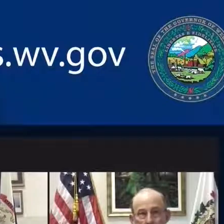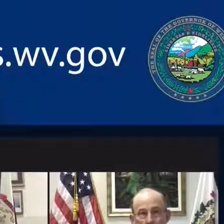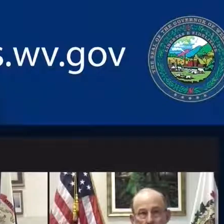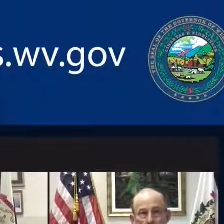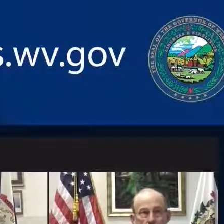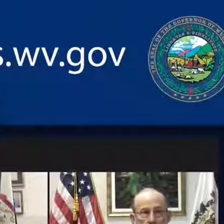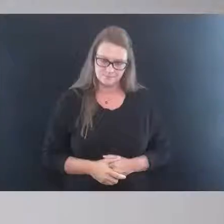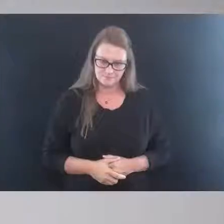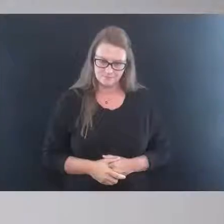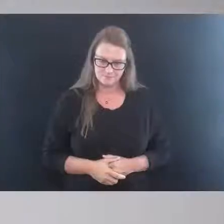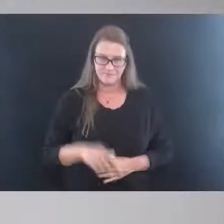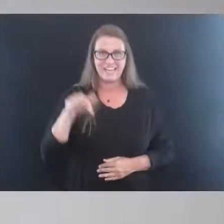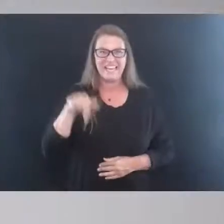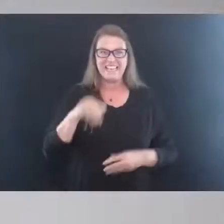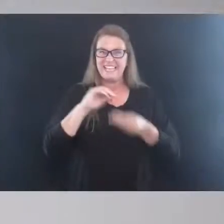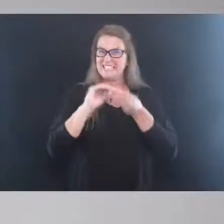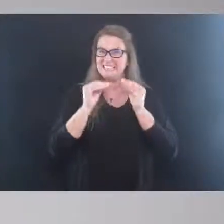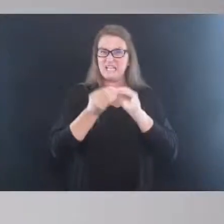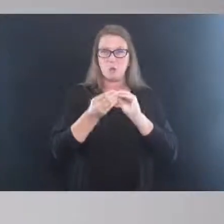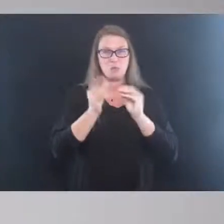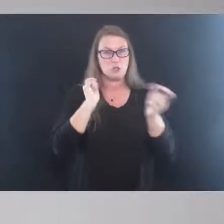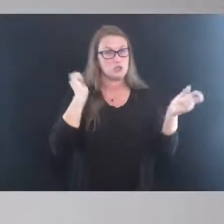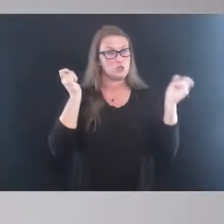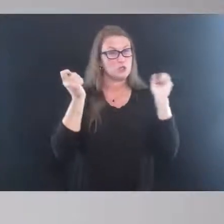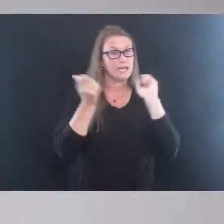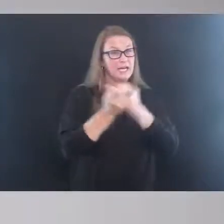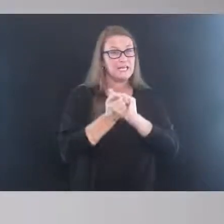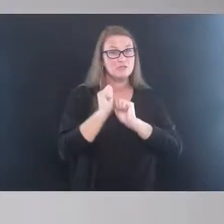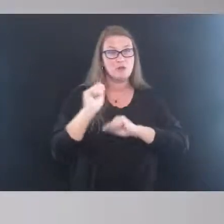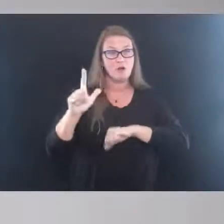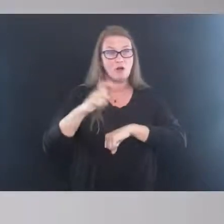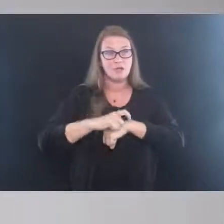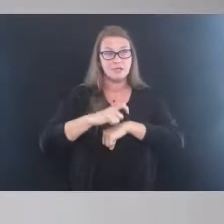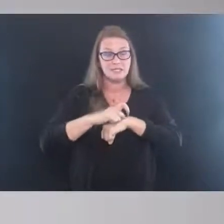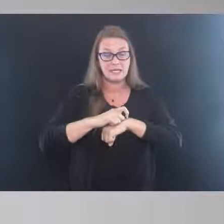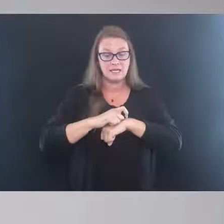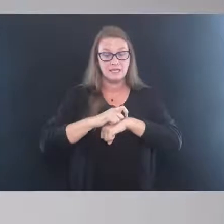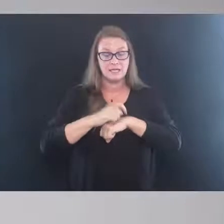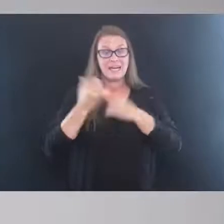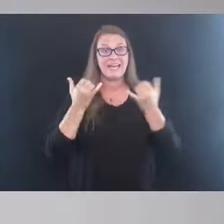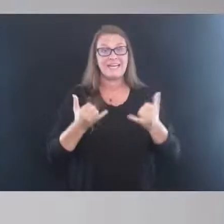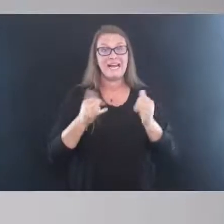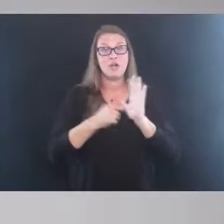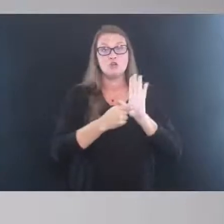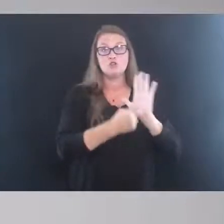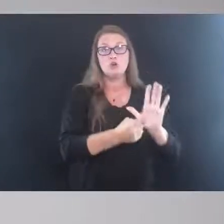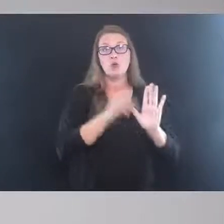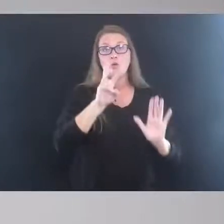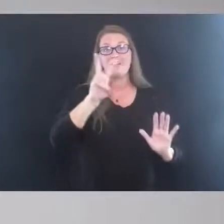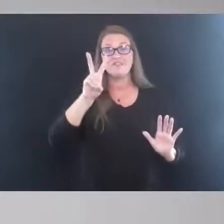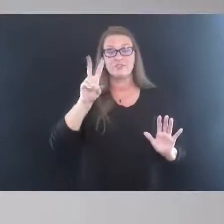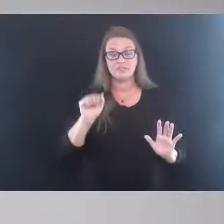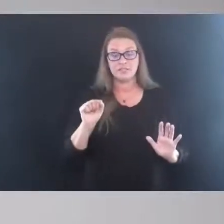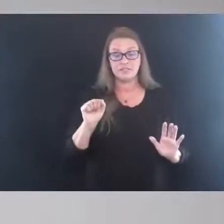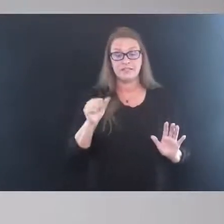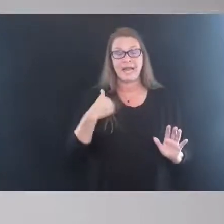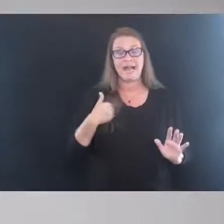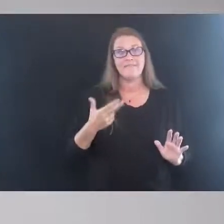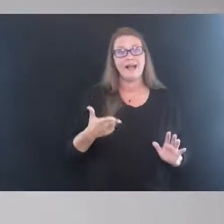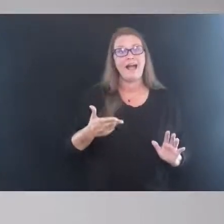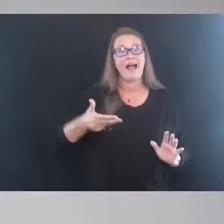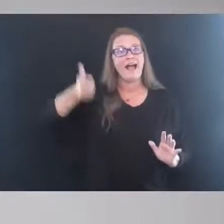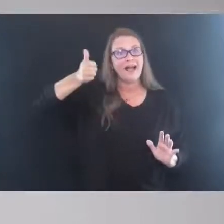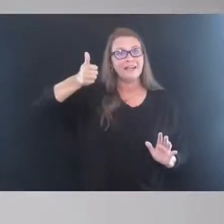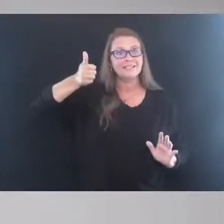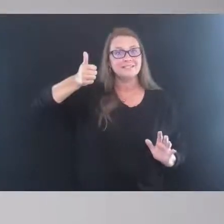These numbers are changing all the time, but I think they now show that West Virginia has the highest number